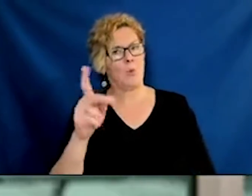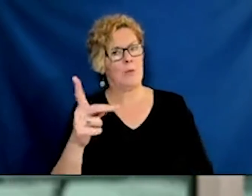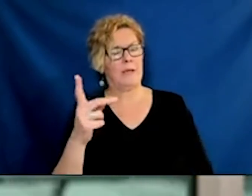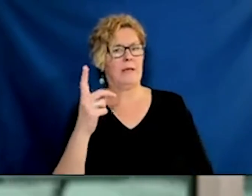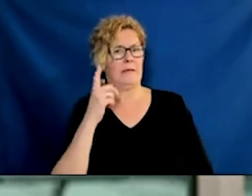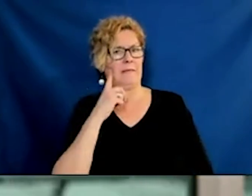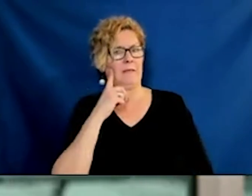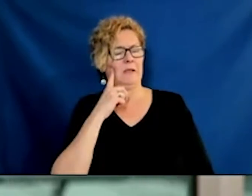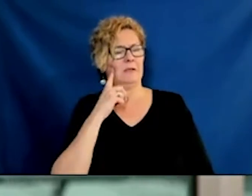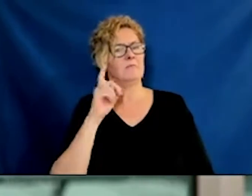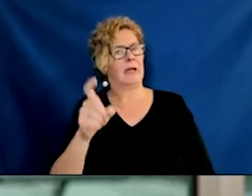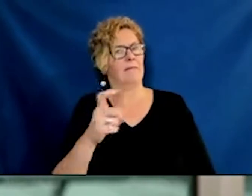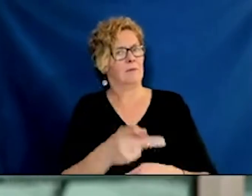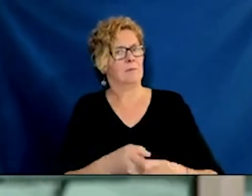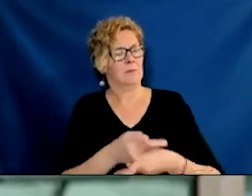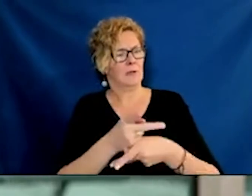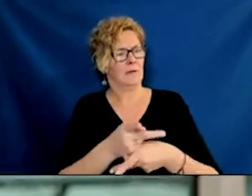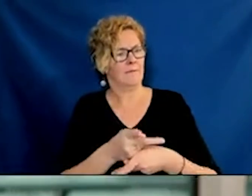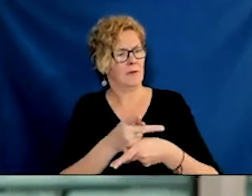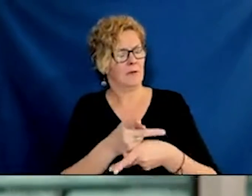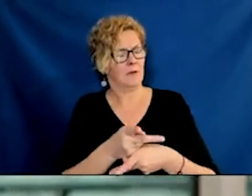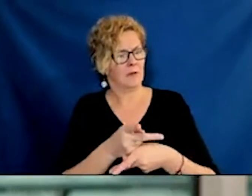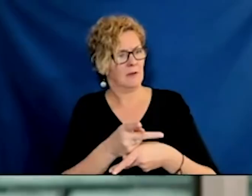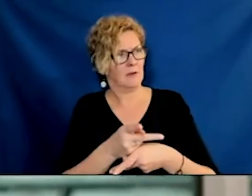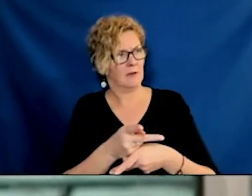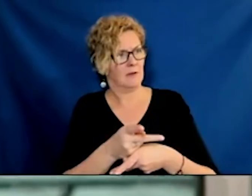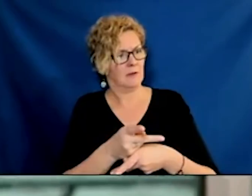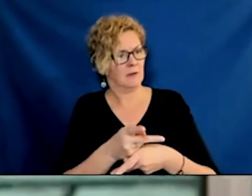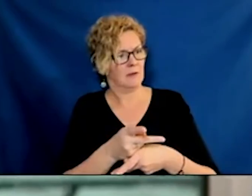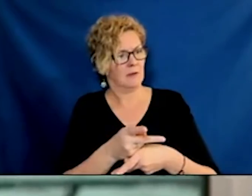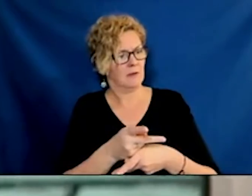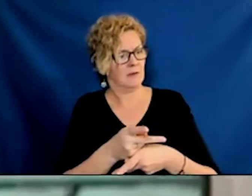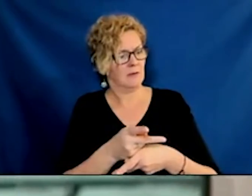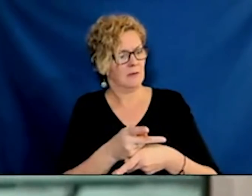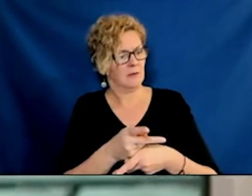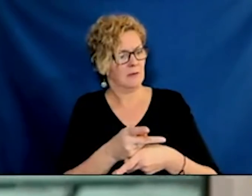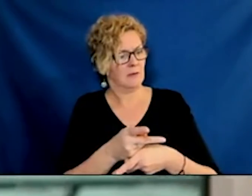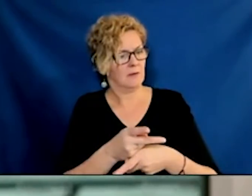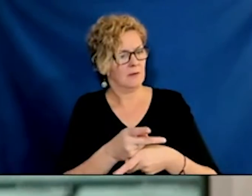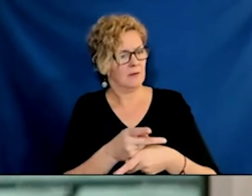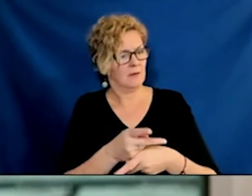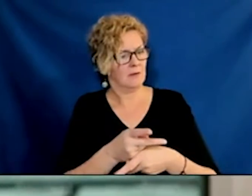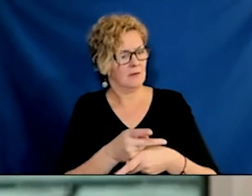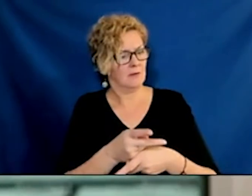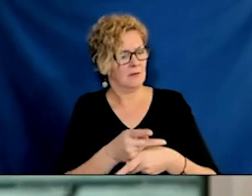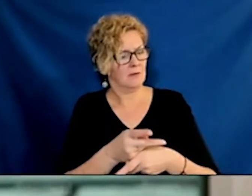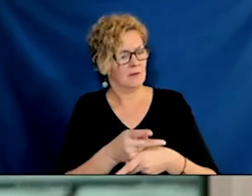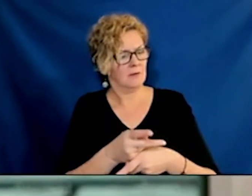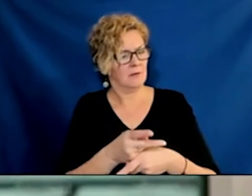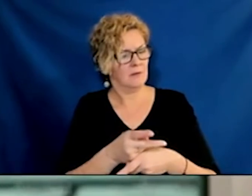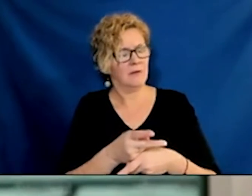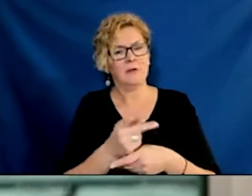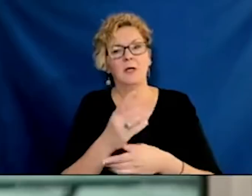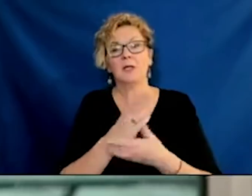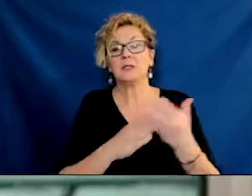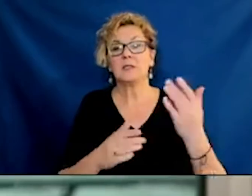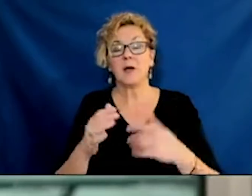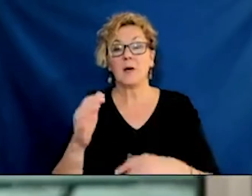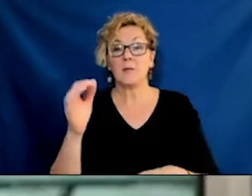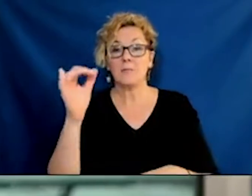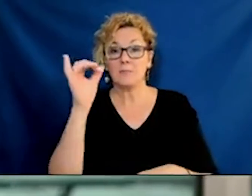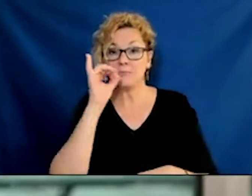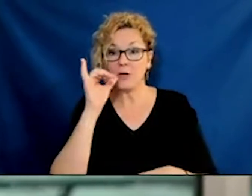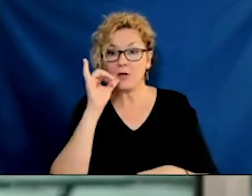I think we need to be cautious about saying there was no transmission in any specific venue.